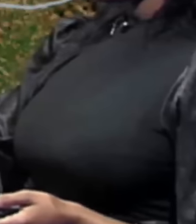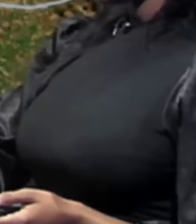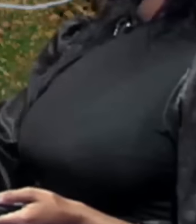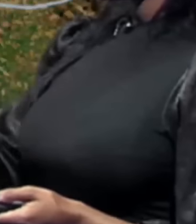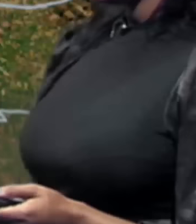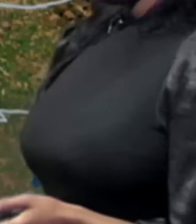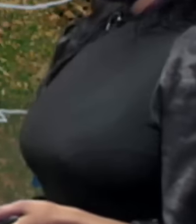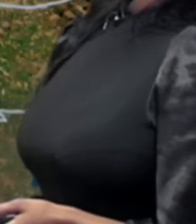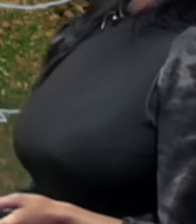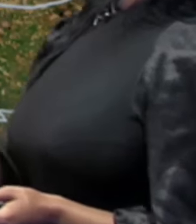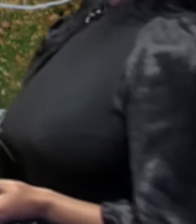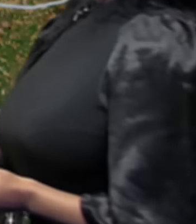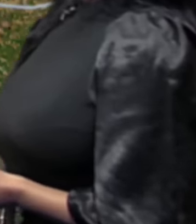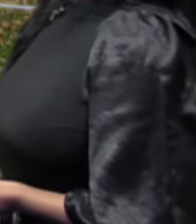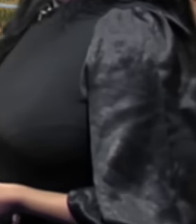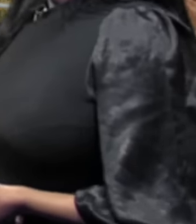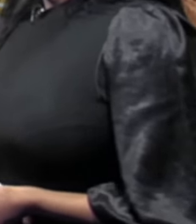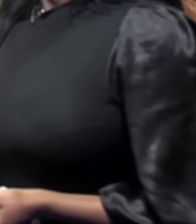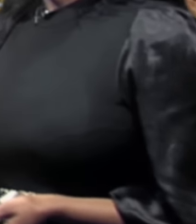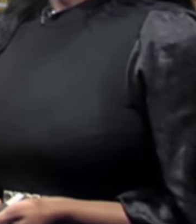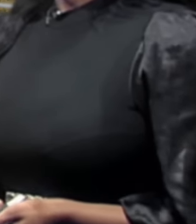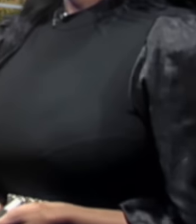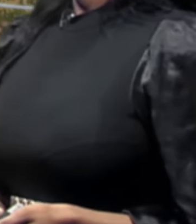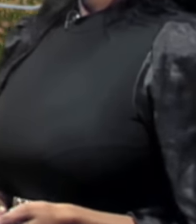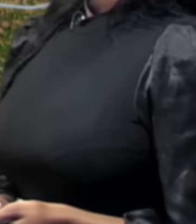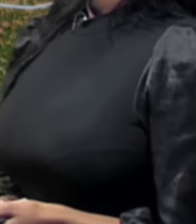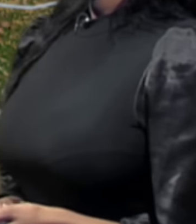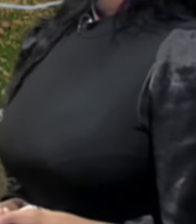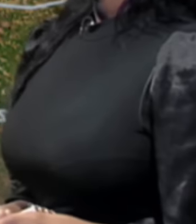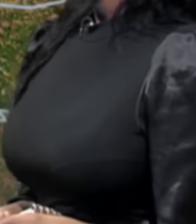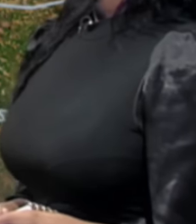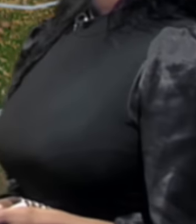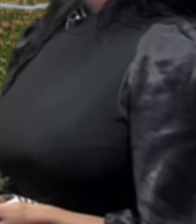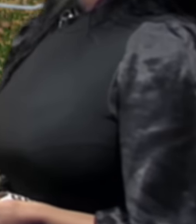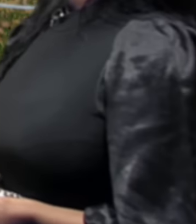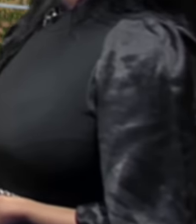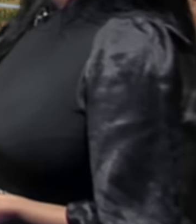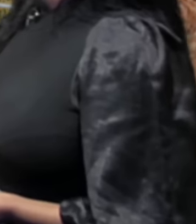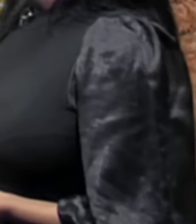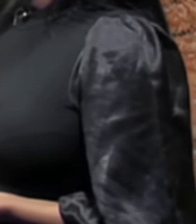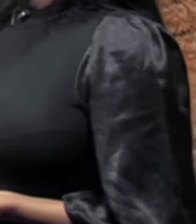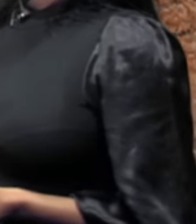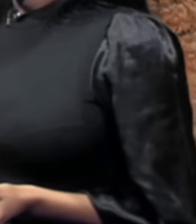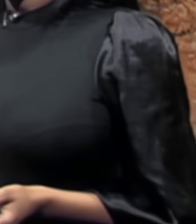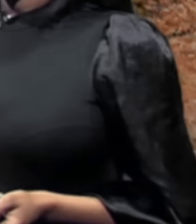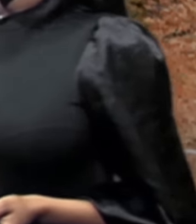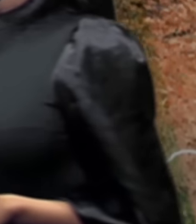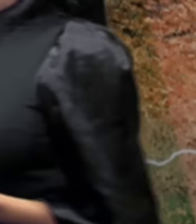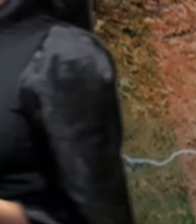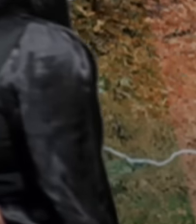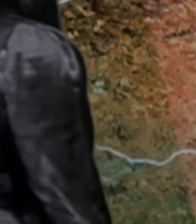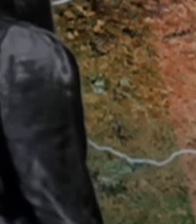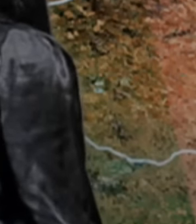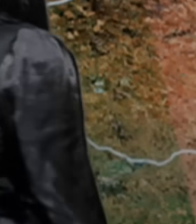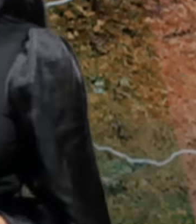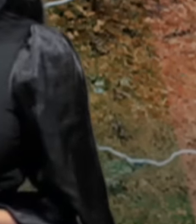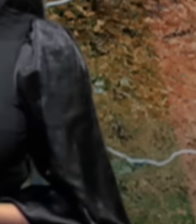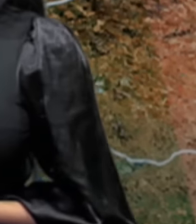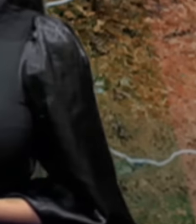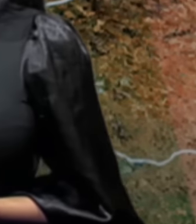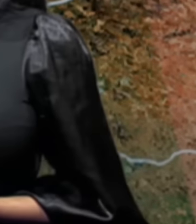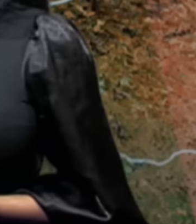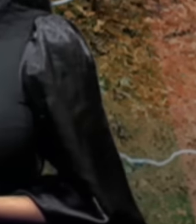ko Johannesburg go tla nna le gone go itekanela mo mosong ka digata di le 16 go ya go di le 28 fa re lebela Carletonville ka digata di le